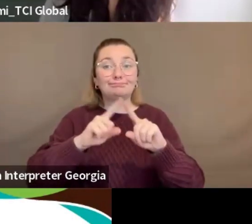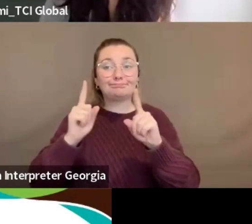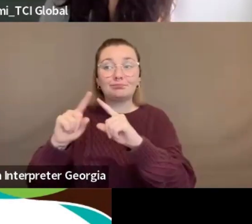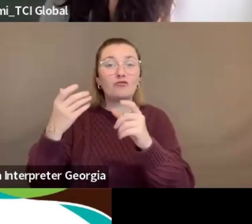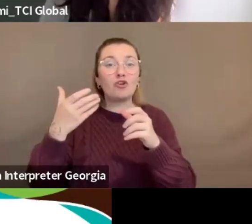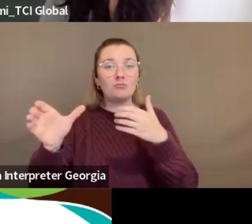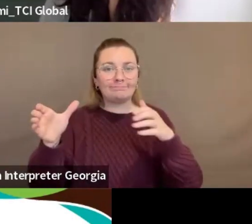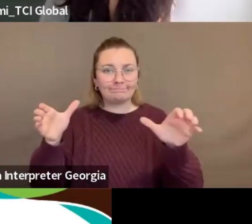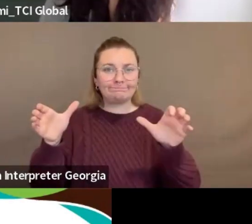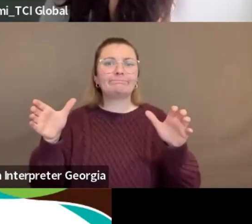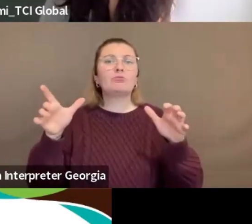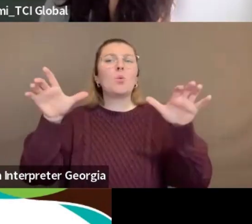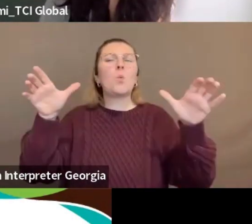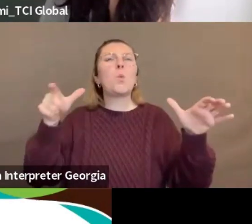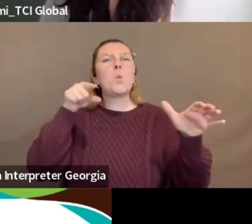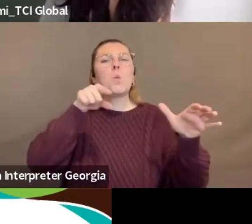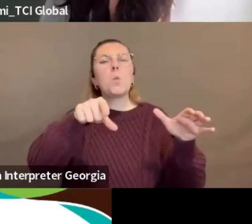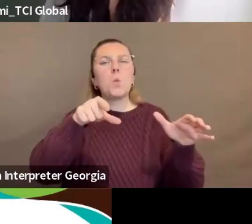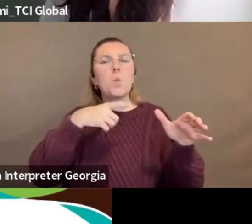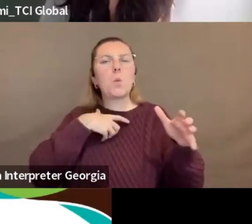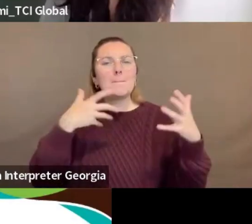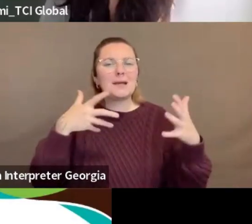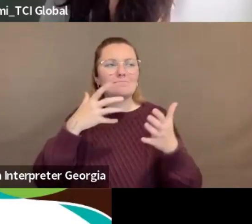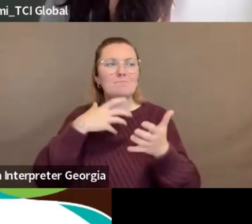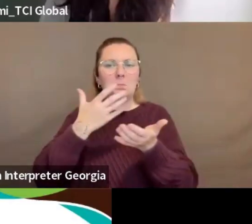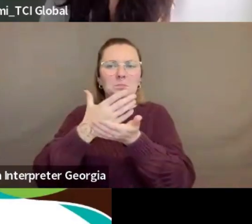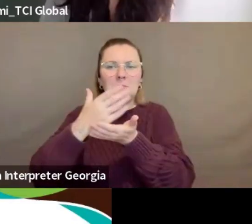and control in institutional care.